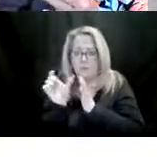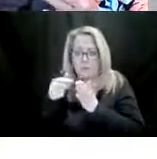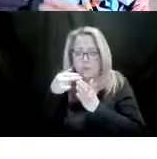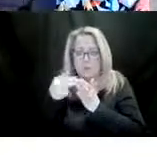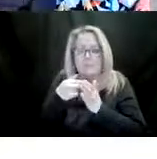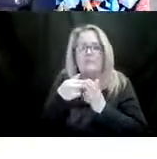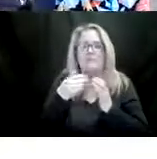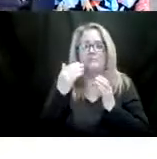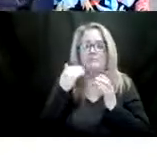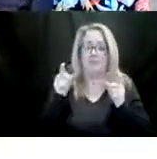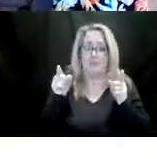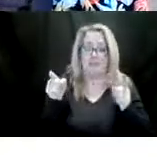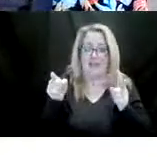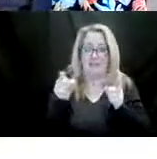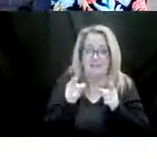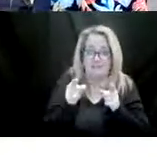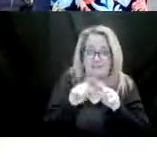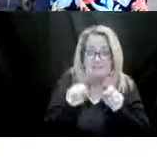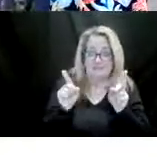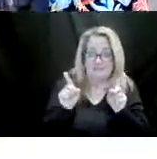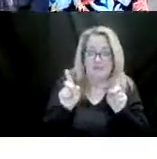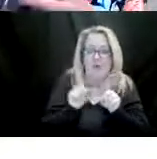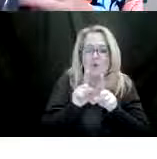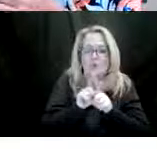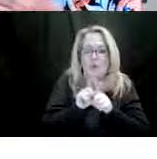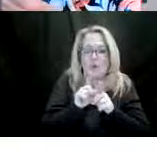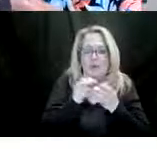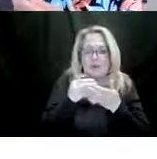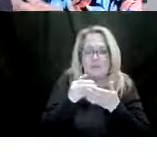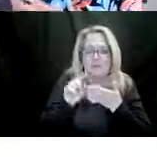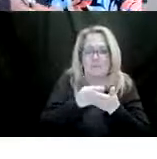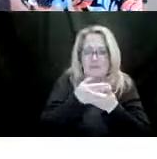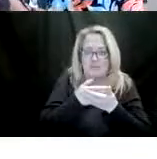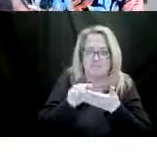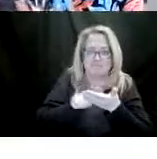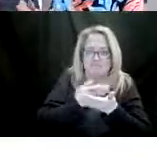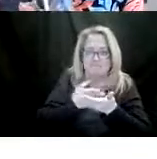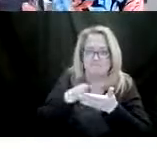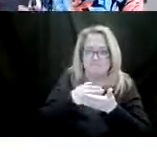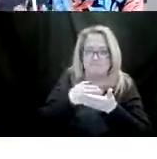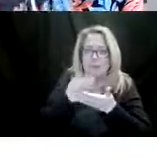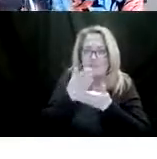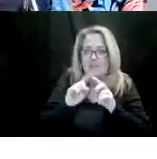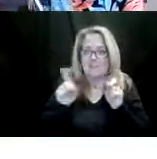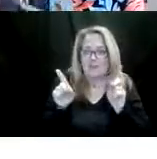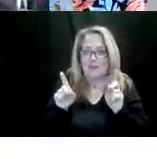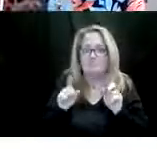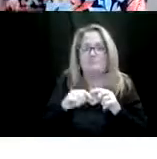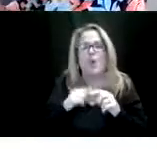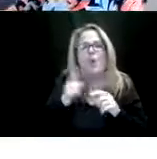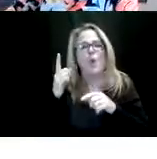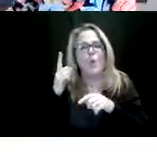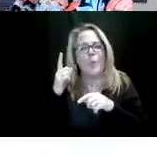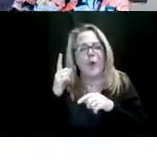spoon and the length of the spoon. One of the guys that when I was working with a preschool program early